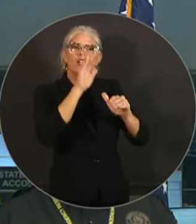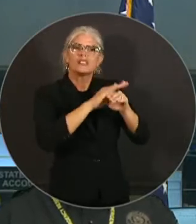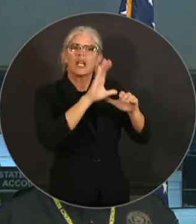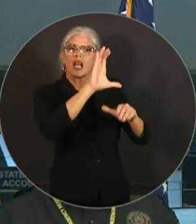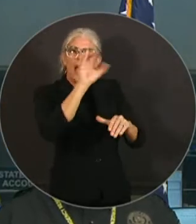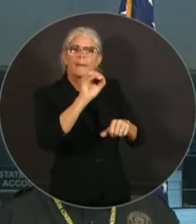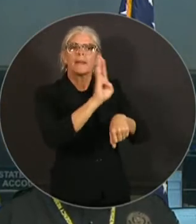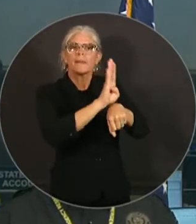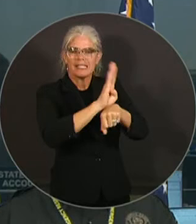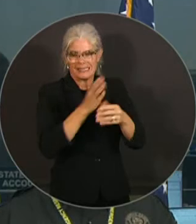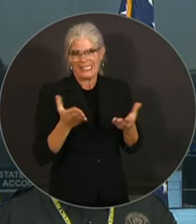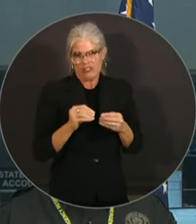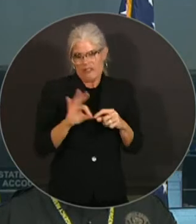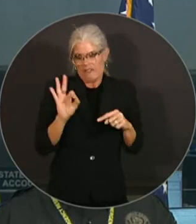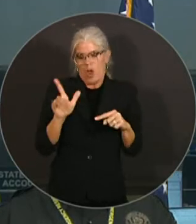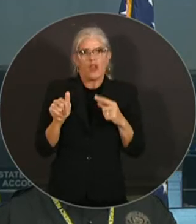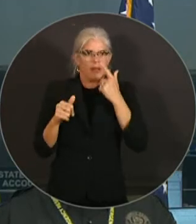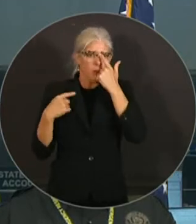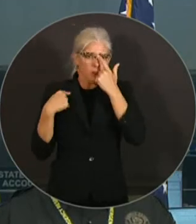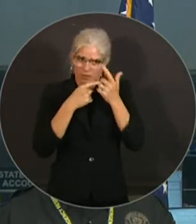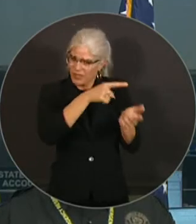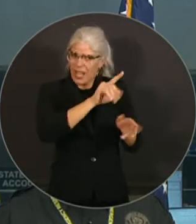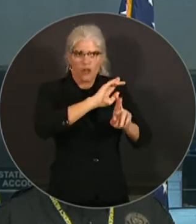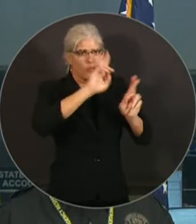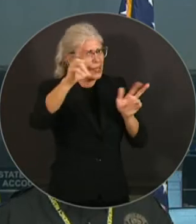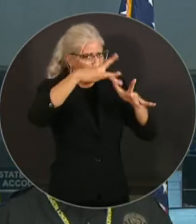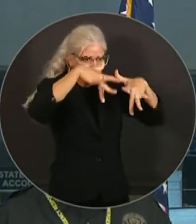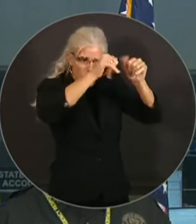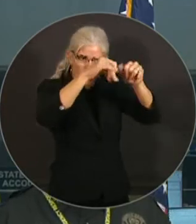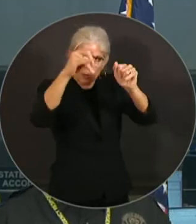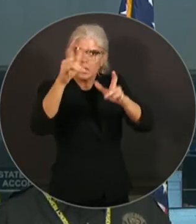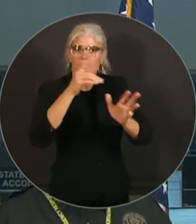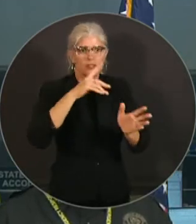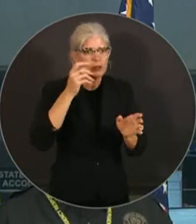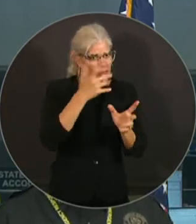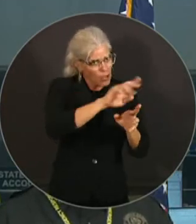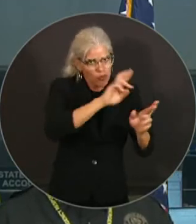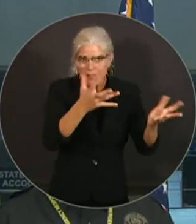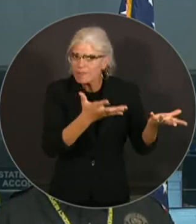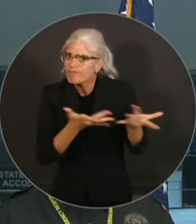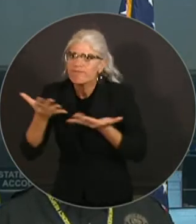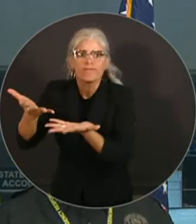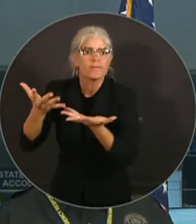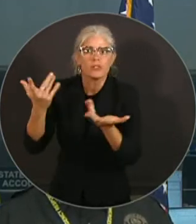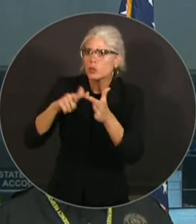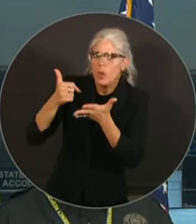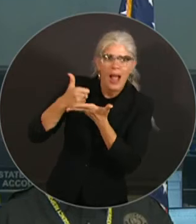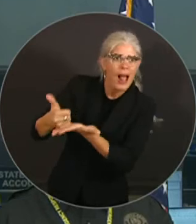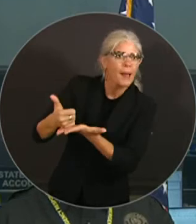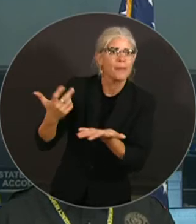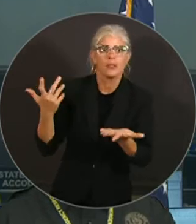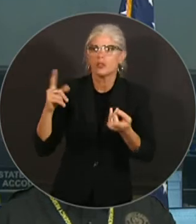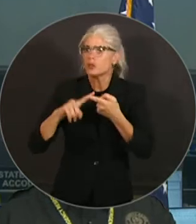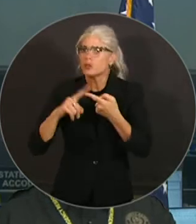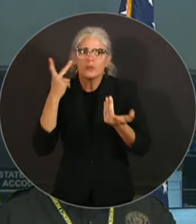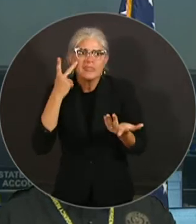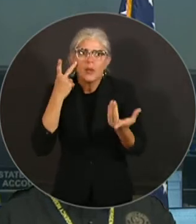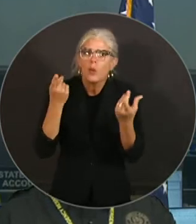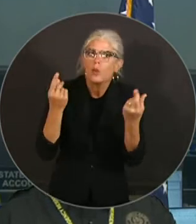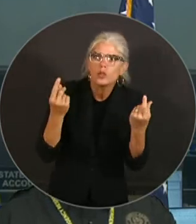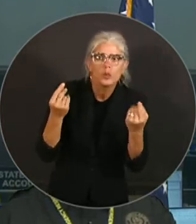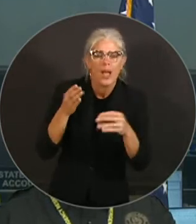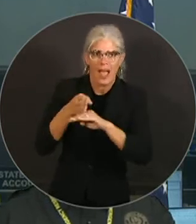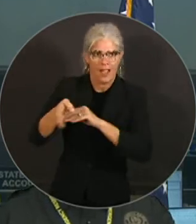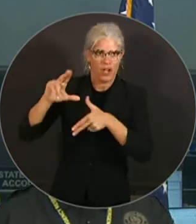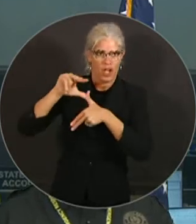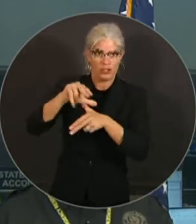state of Florida. They stand prepared and ready to bring resources to the table to respond to the aftermath of Hurricane Milton. As of